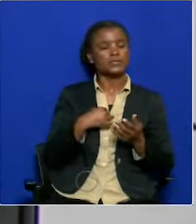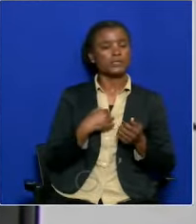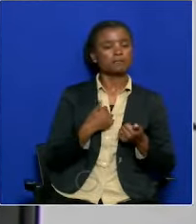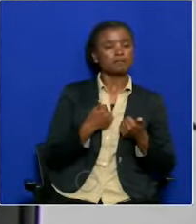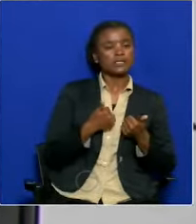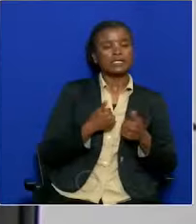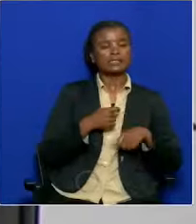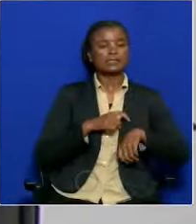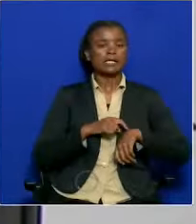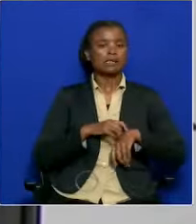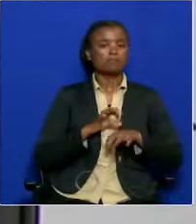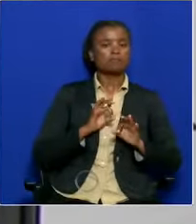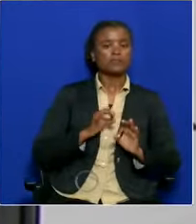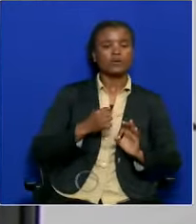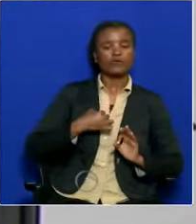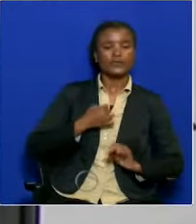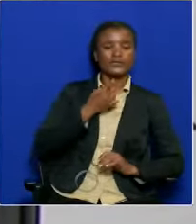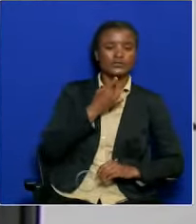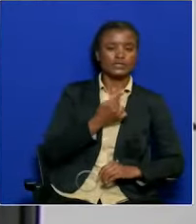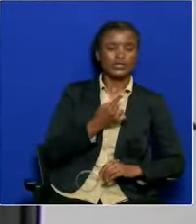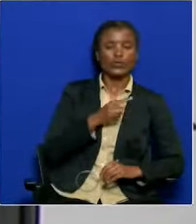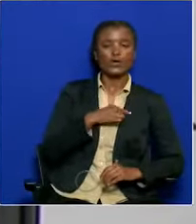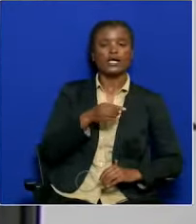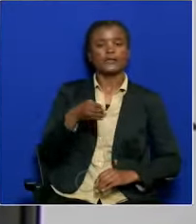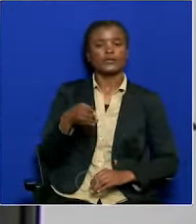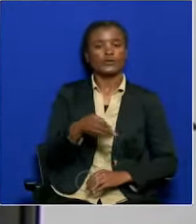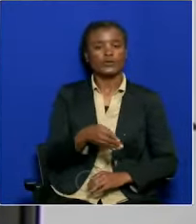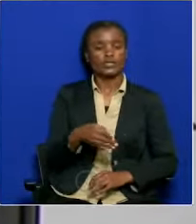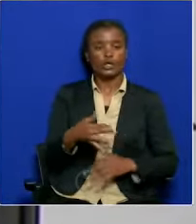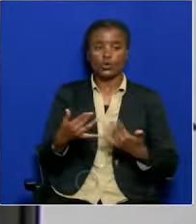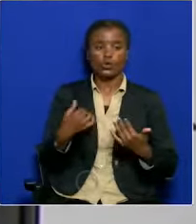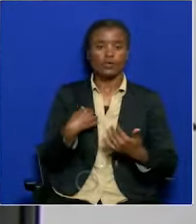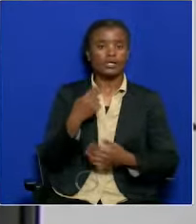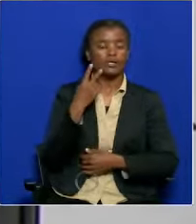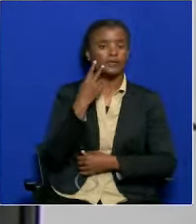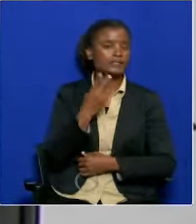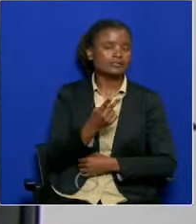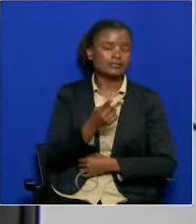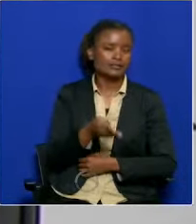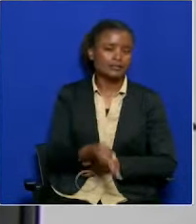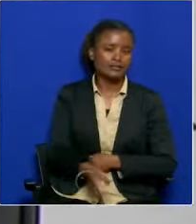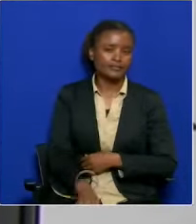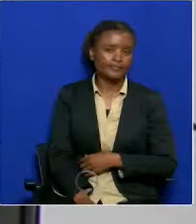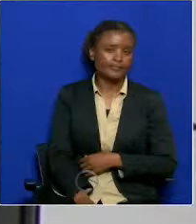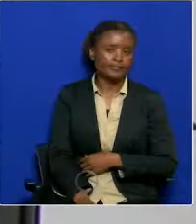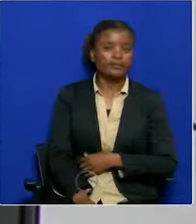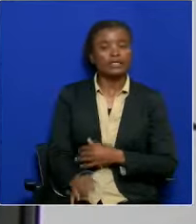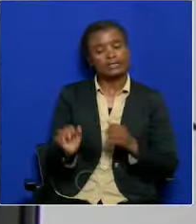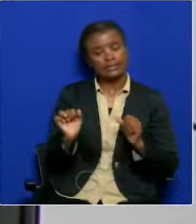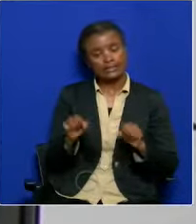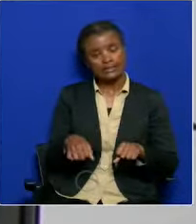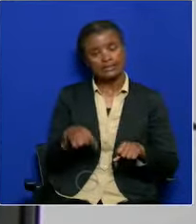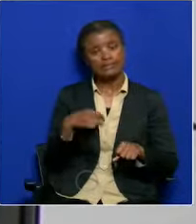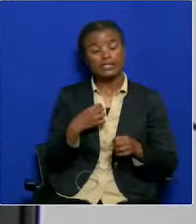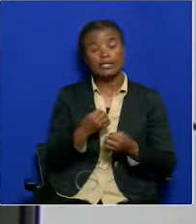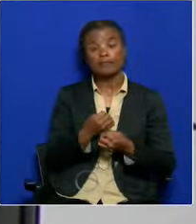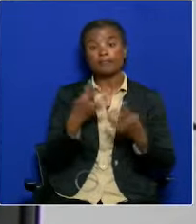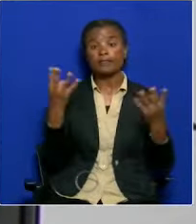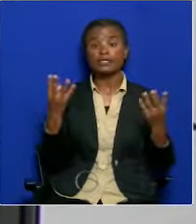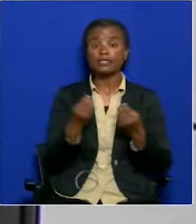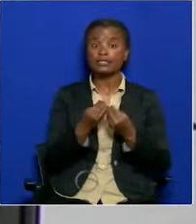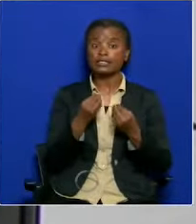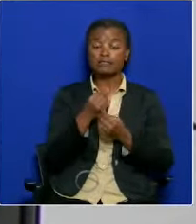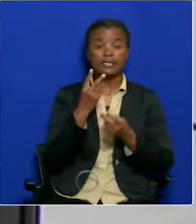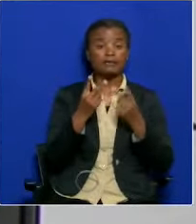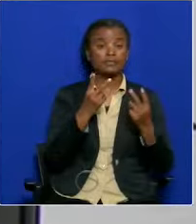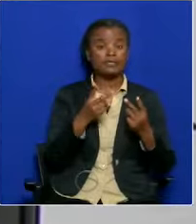not here, or because I didn't see it here. I might have seen a lot of things which I don't even remember what it's all